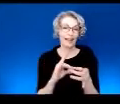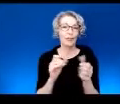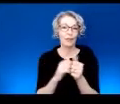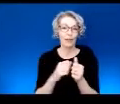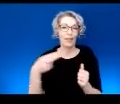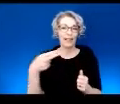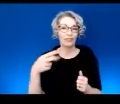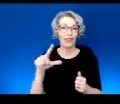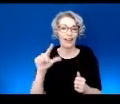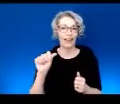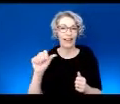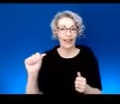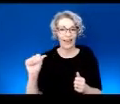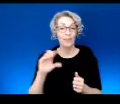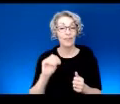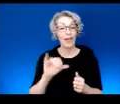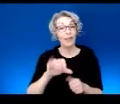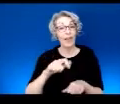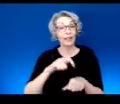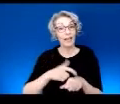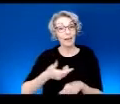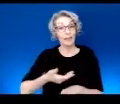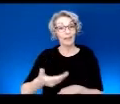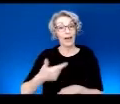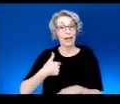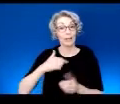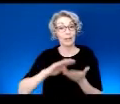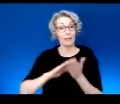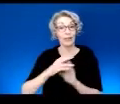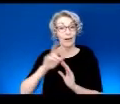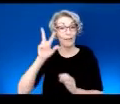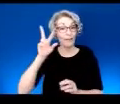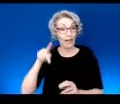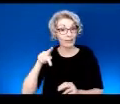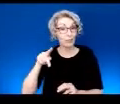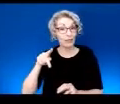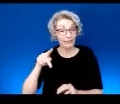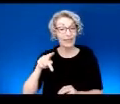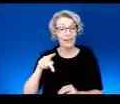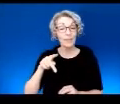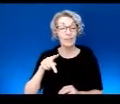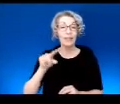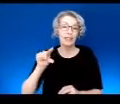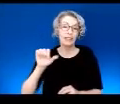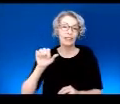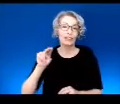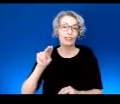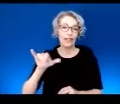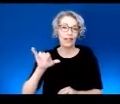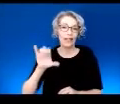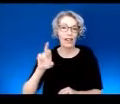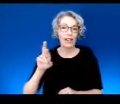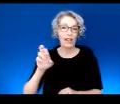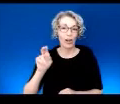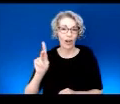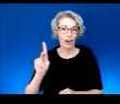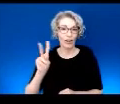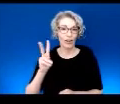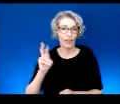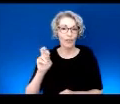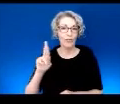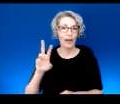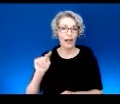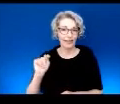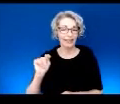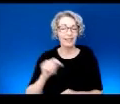to HLAA and was asked to be a vice president by Jenny Clark-Wright. And the